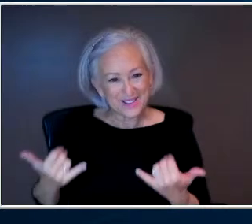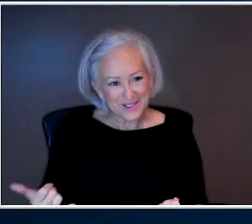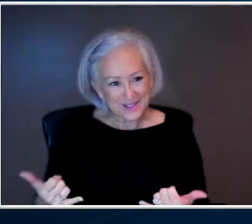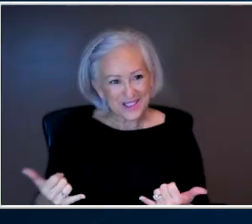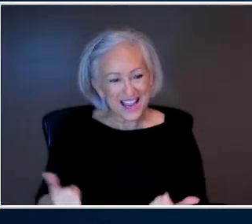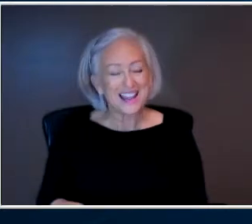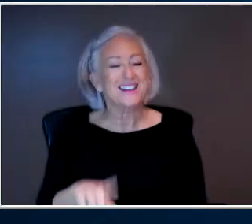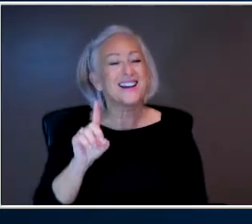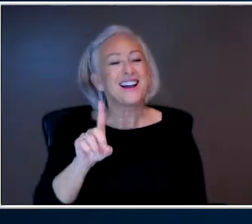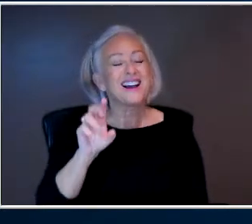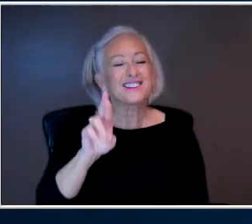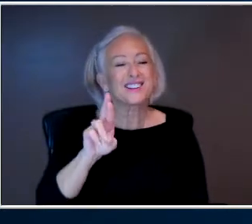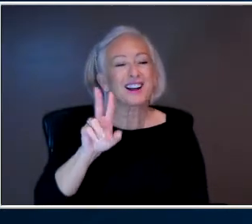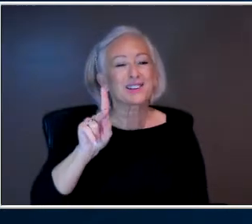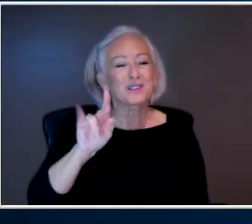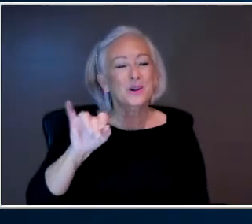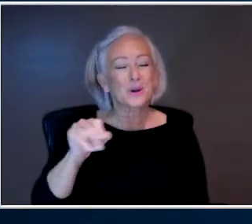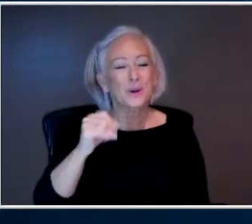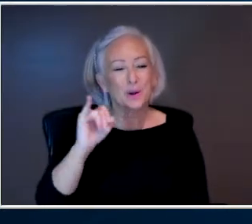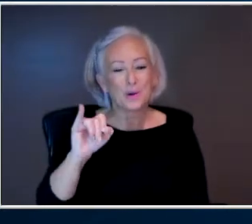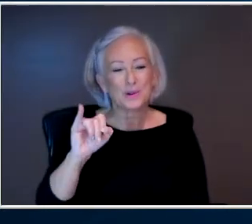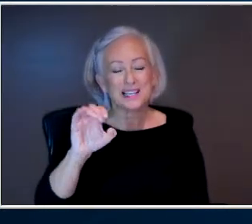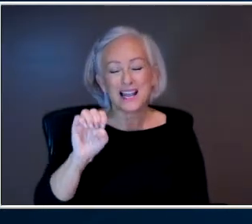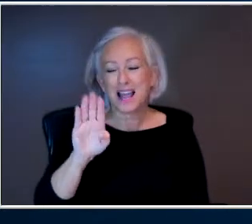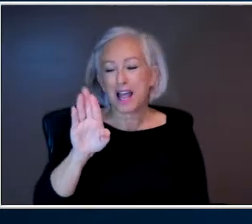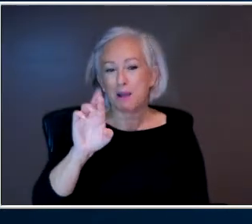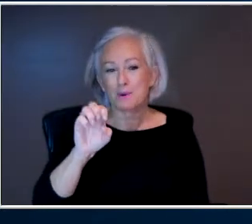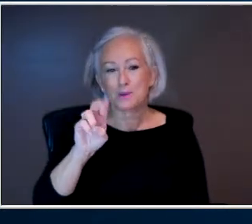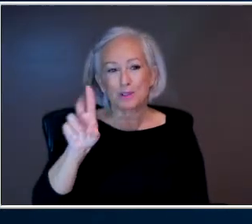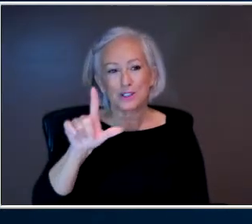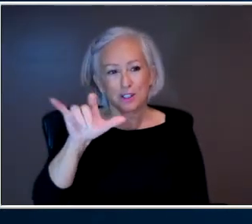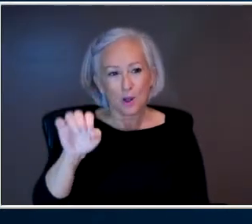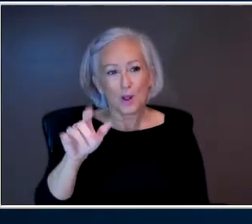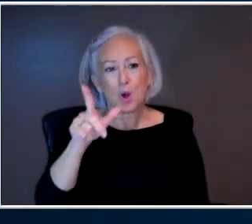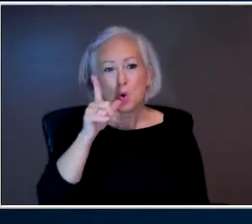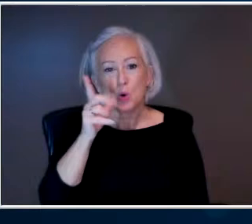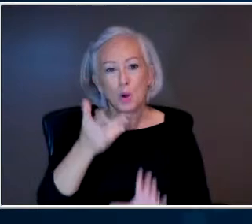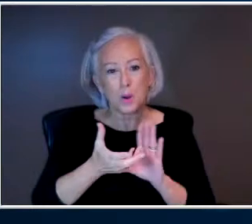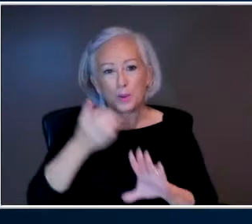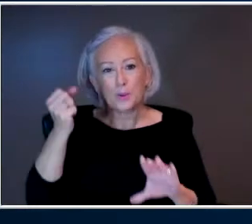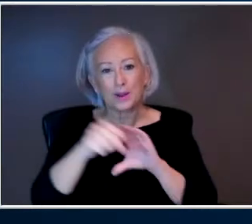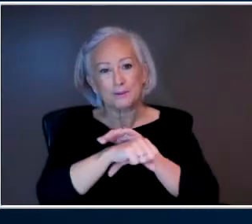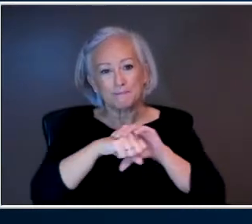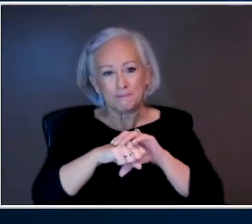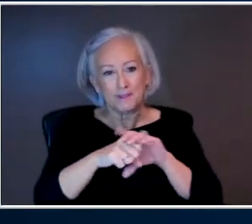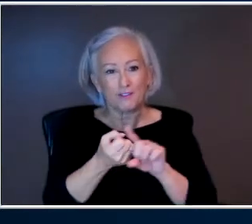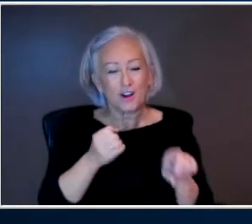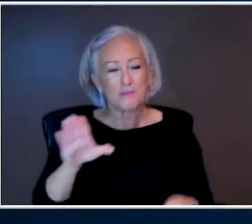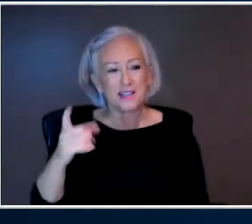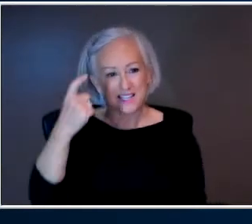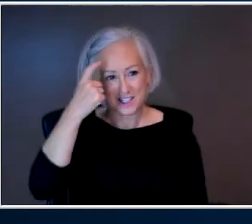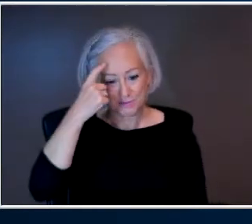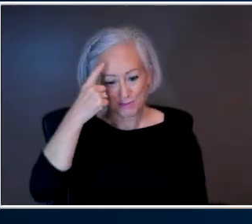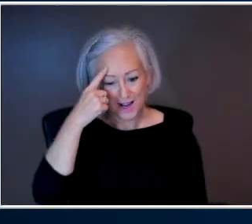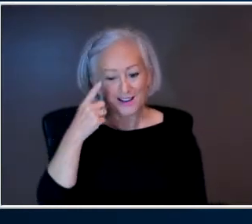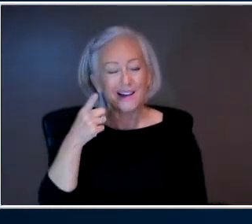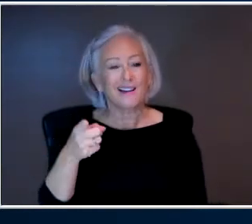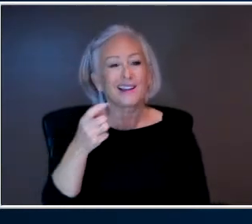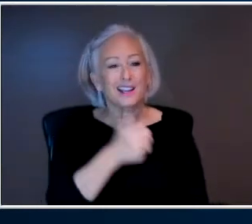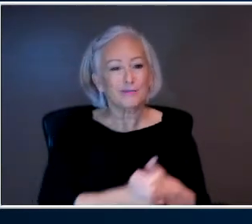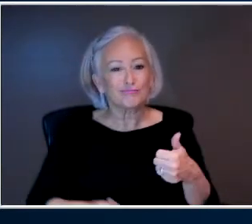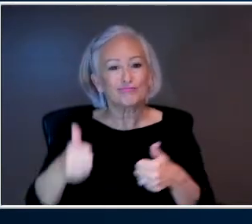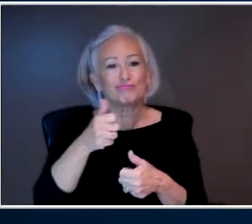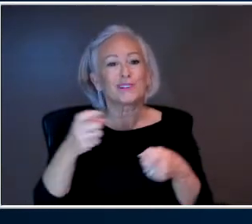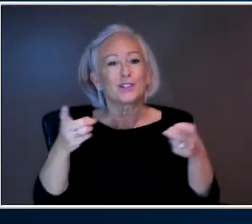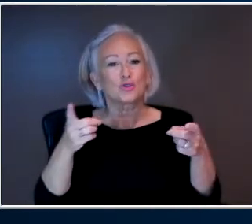who removed the clot from Chris's brain. Dr. Ebersol is also the director of endovascular neurosurgery here at the health system. Always good to